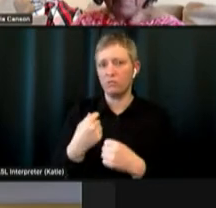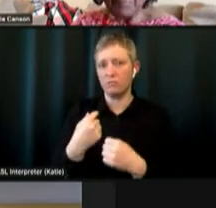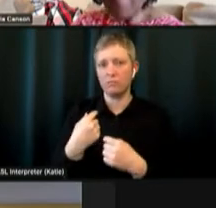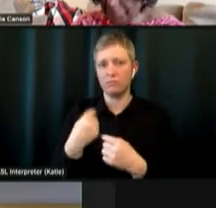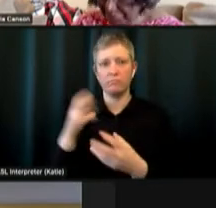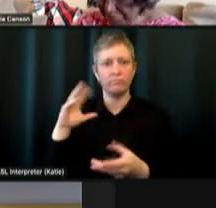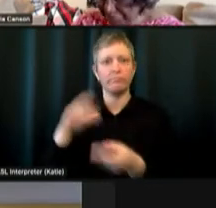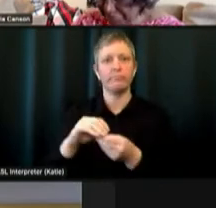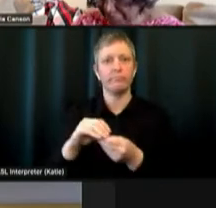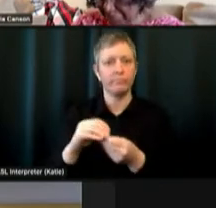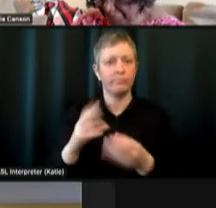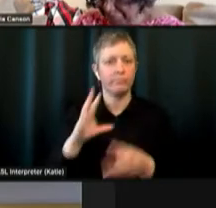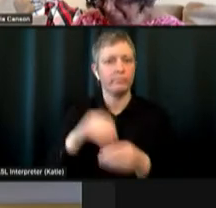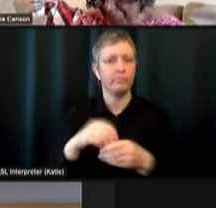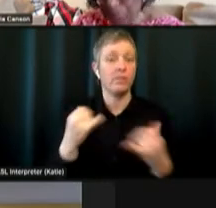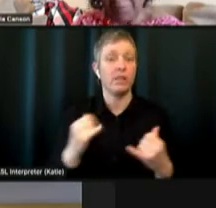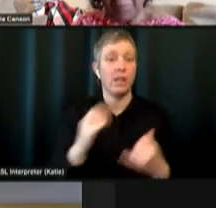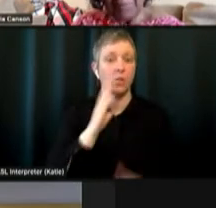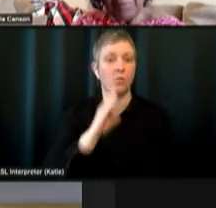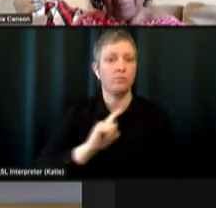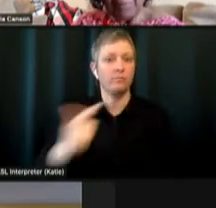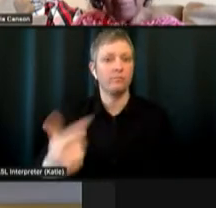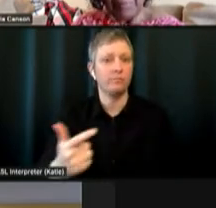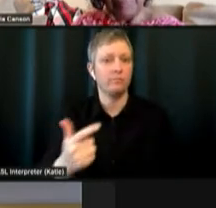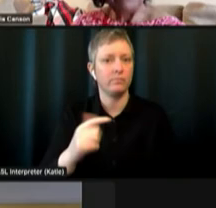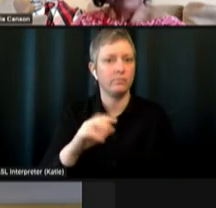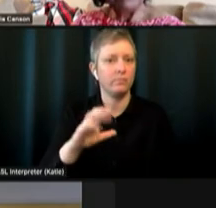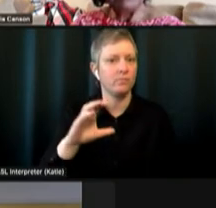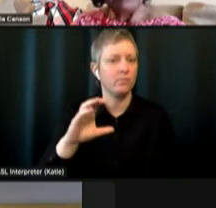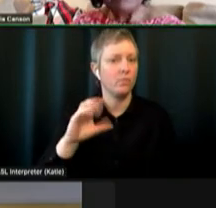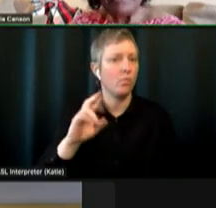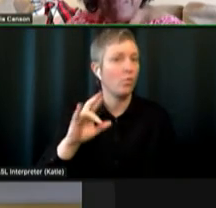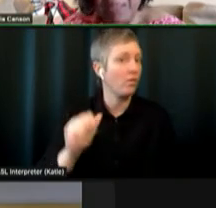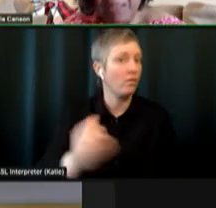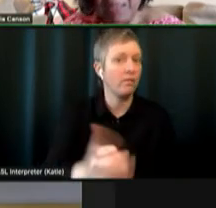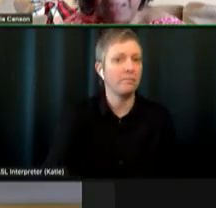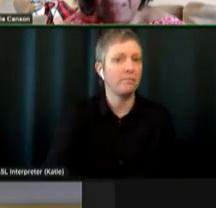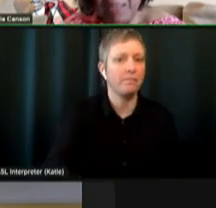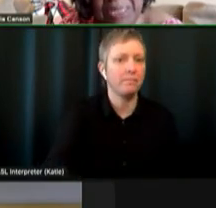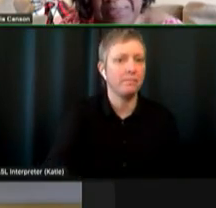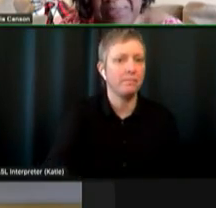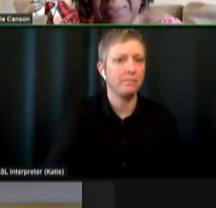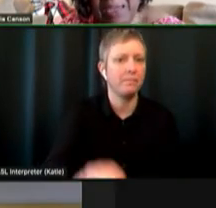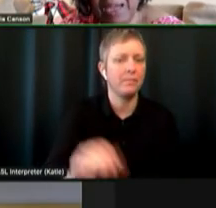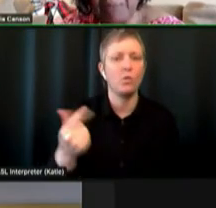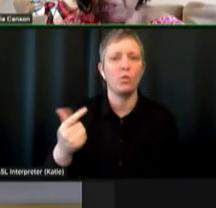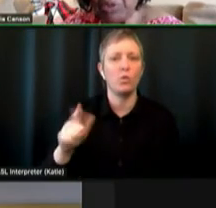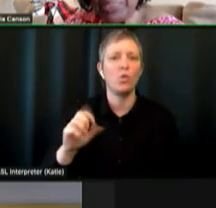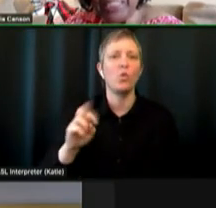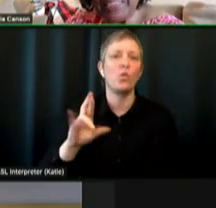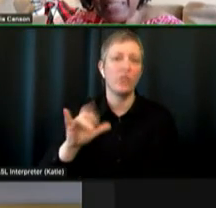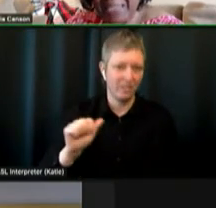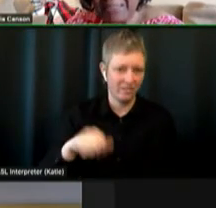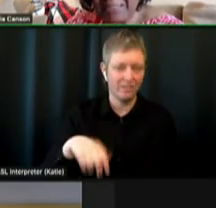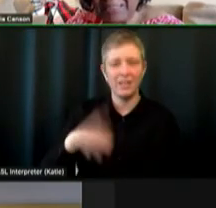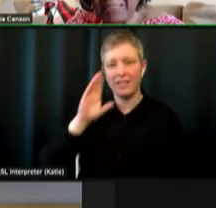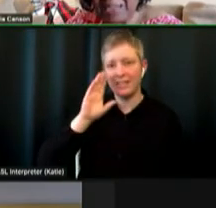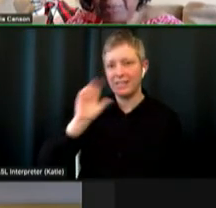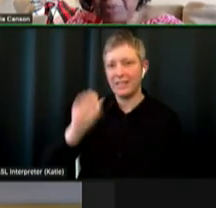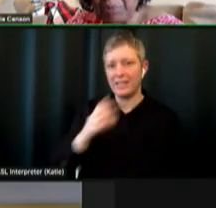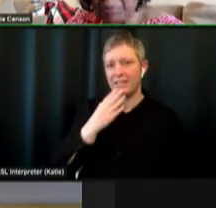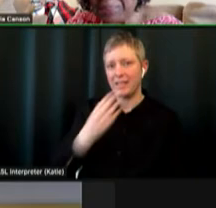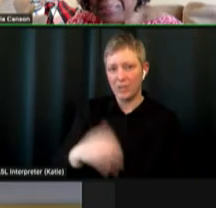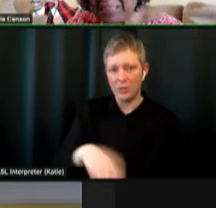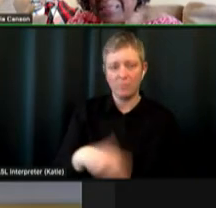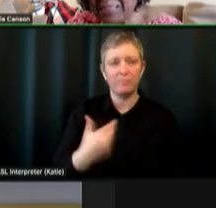Yeah, and I'll pass it to, I think, Gloria. Yes. Thank you, Nathan. I'm Gloria Canson. I'm